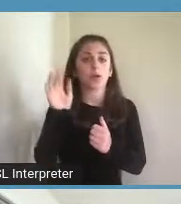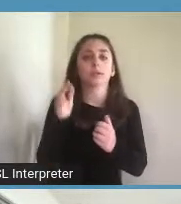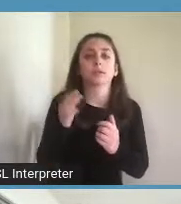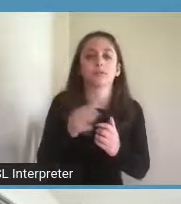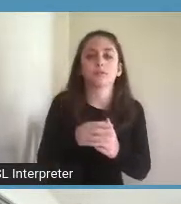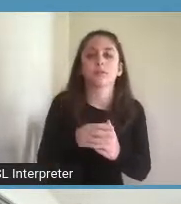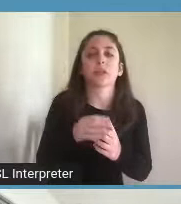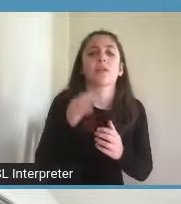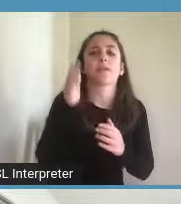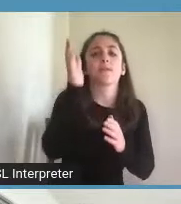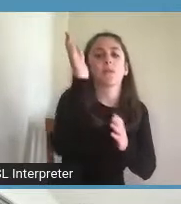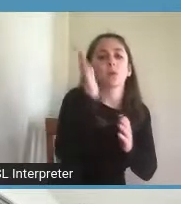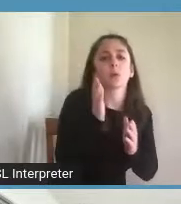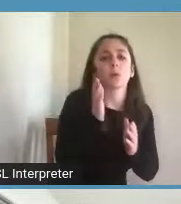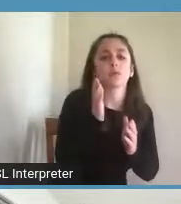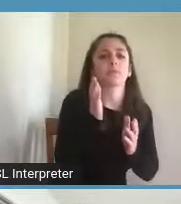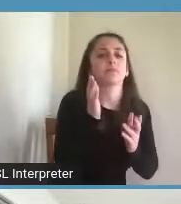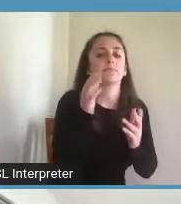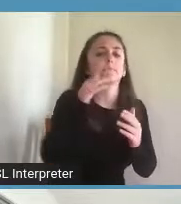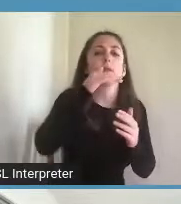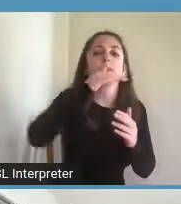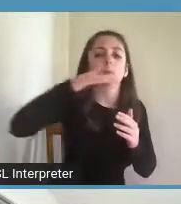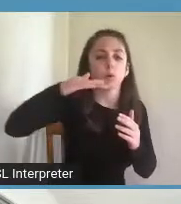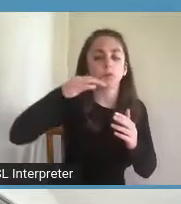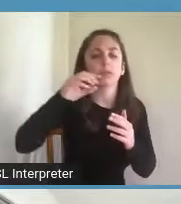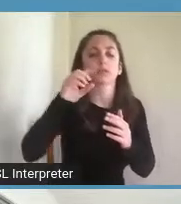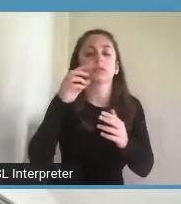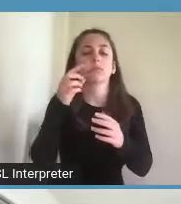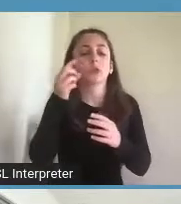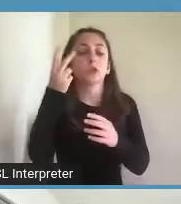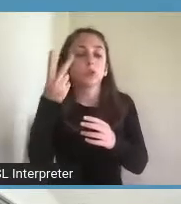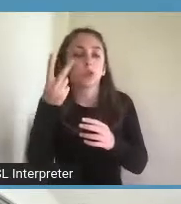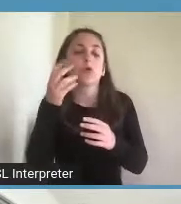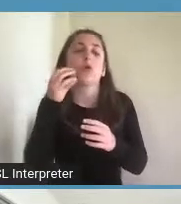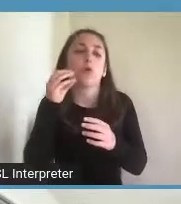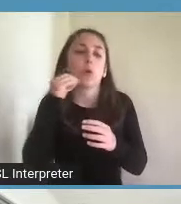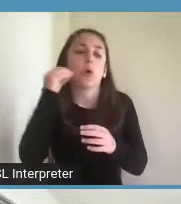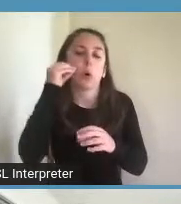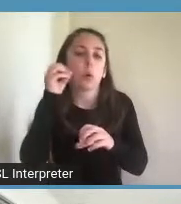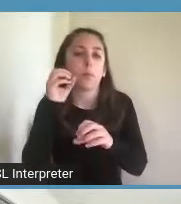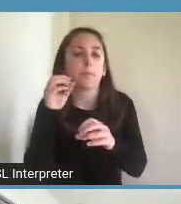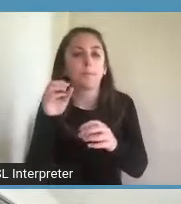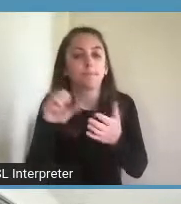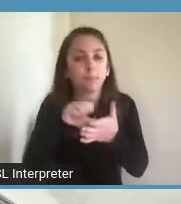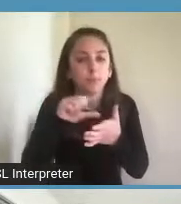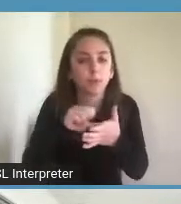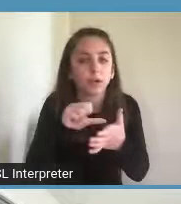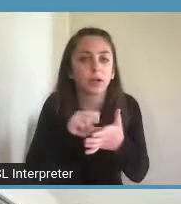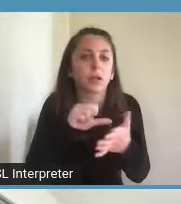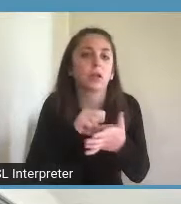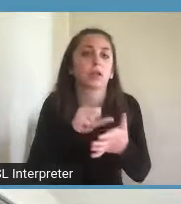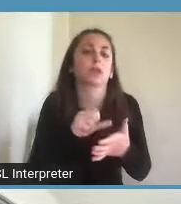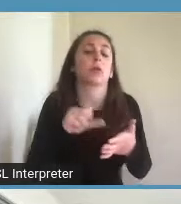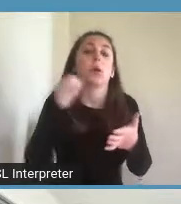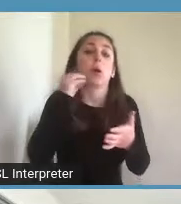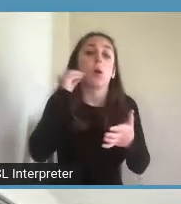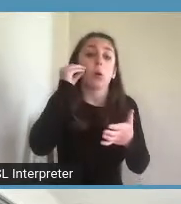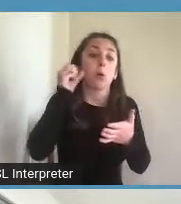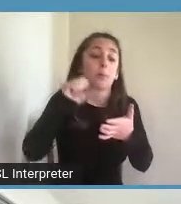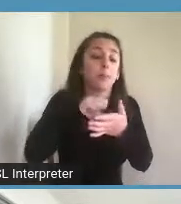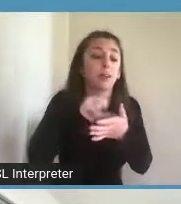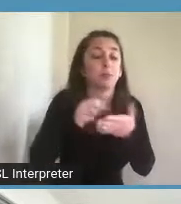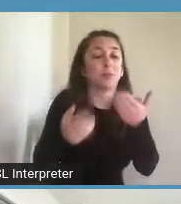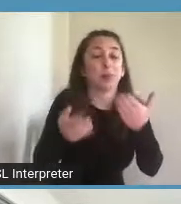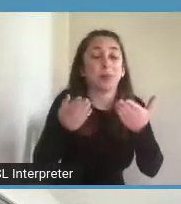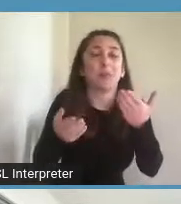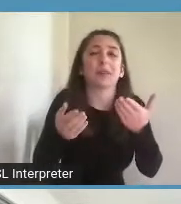your homepage. And what I want to point out here that often surprises people is your homepage is not always your most visited page.